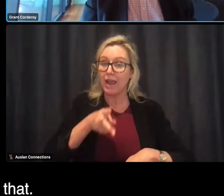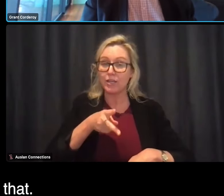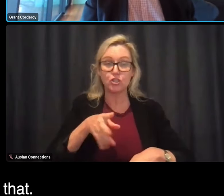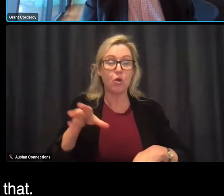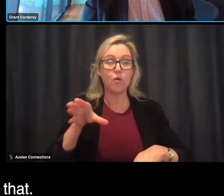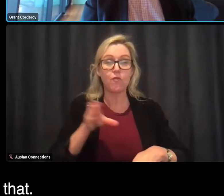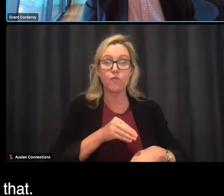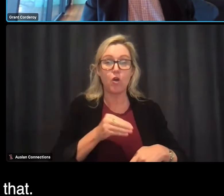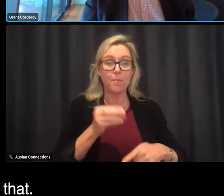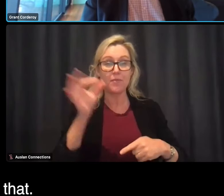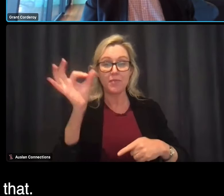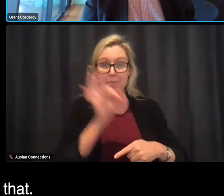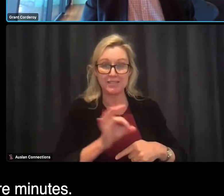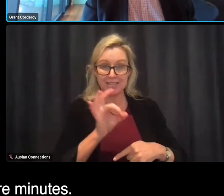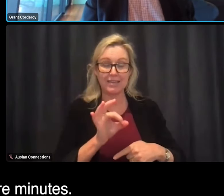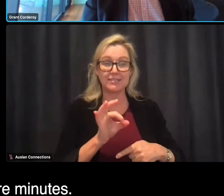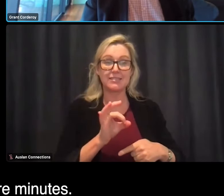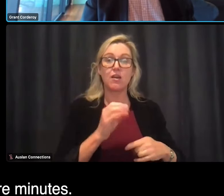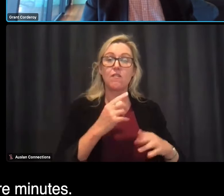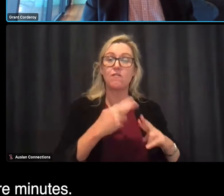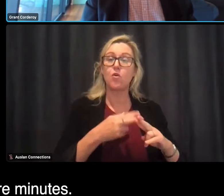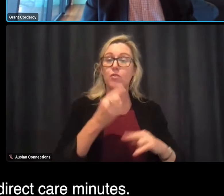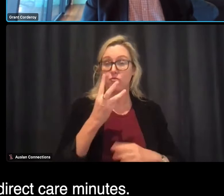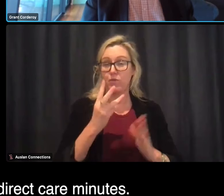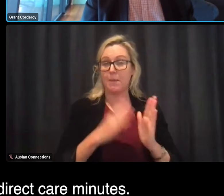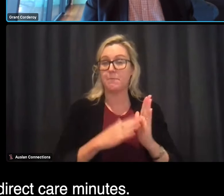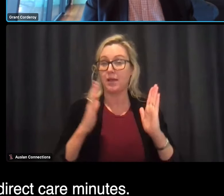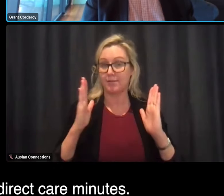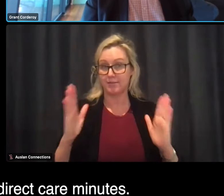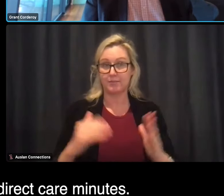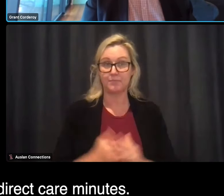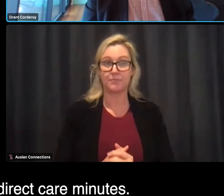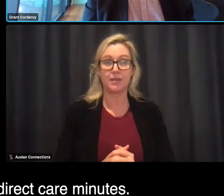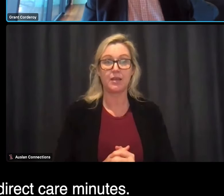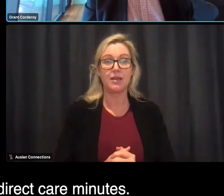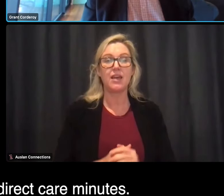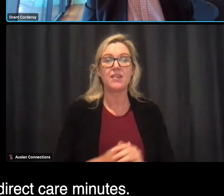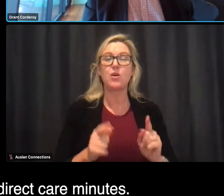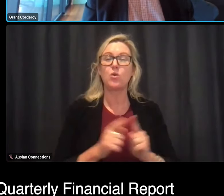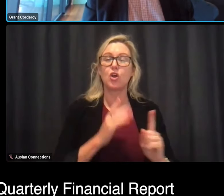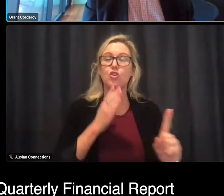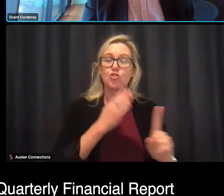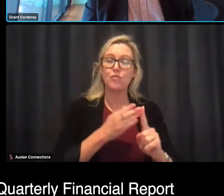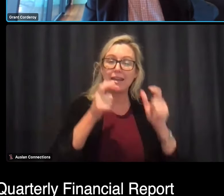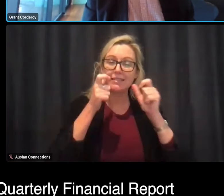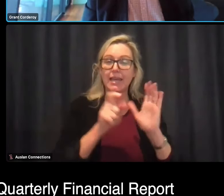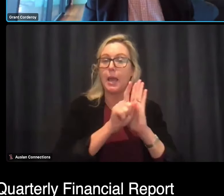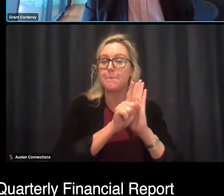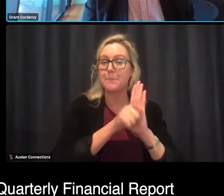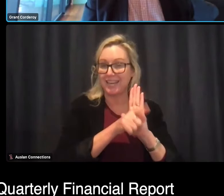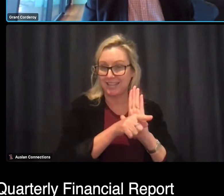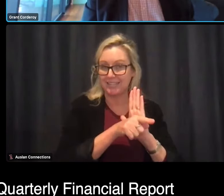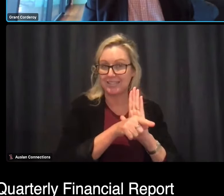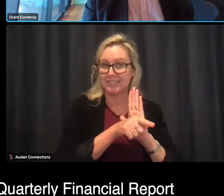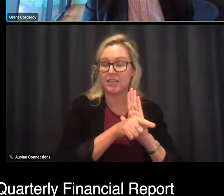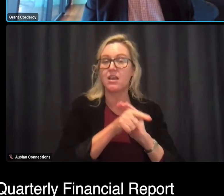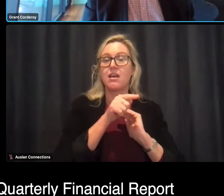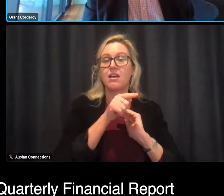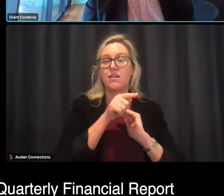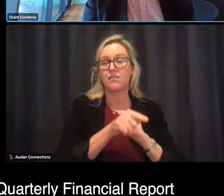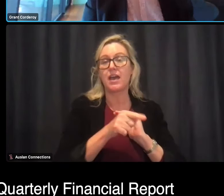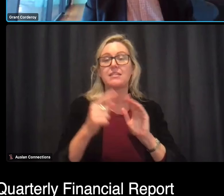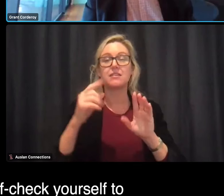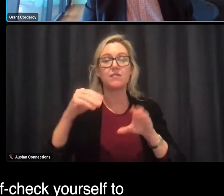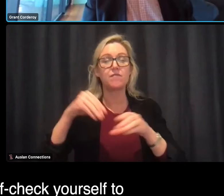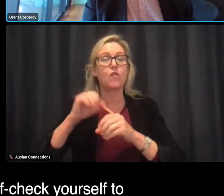that. And then the direct care minutes, I think we've covered the direct care minutes. That calculation is done in your quarterly